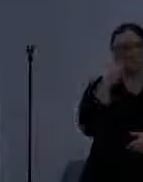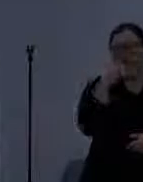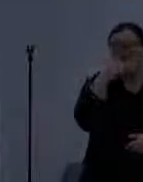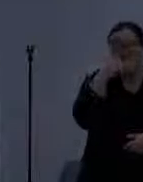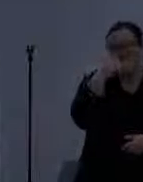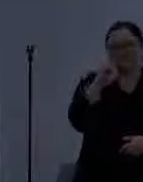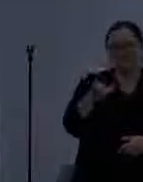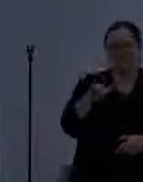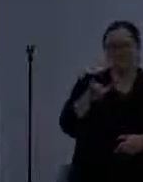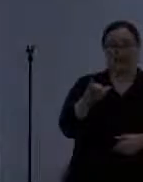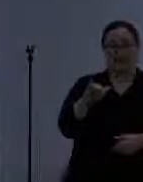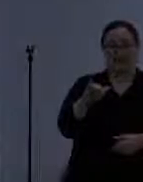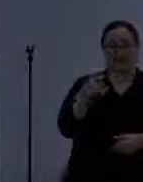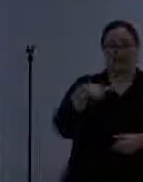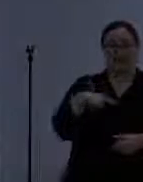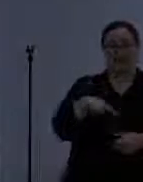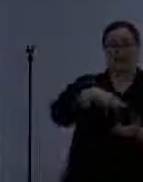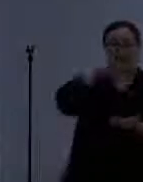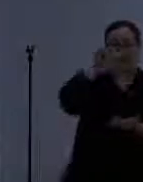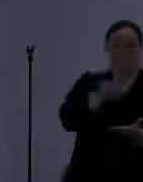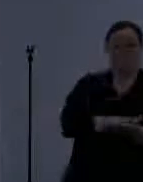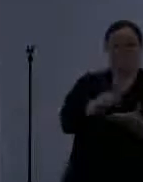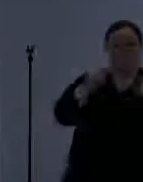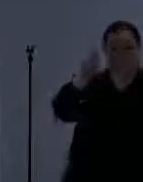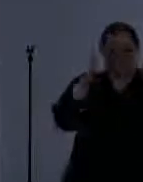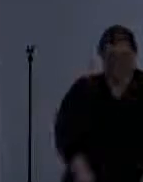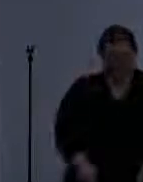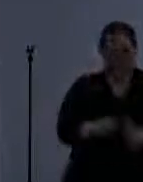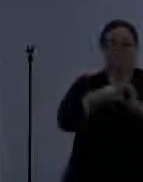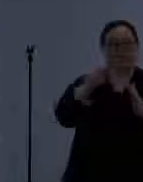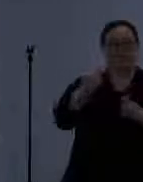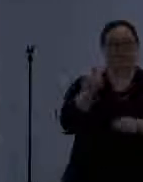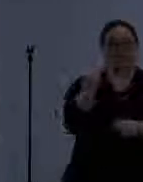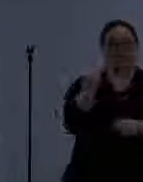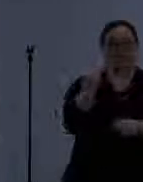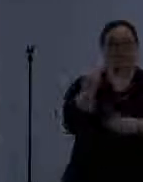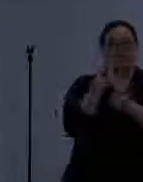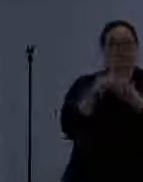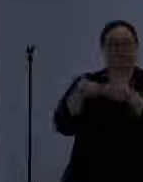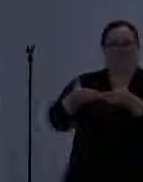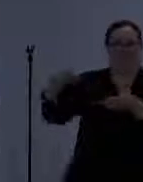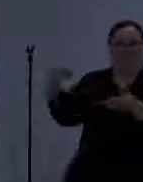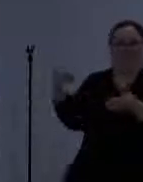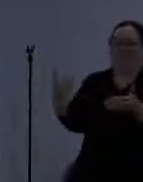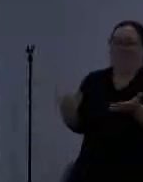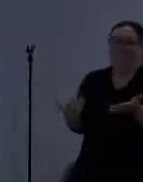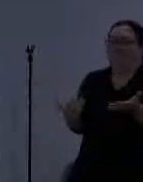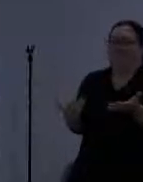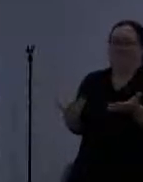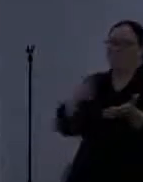Unfortunately, we don't come into effect until that actual December 1st turnover.